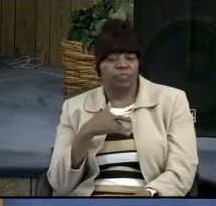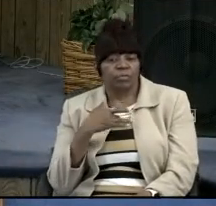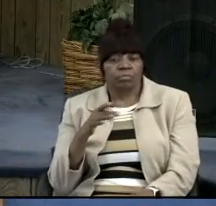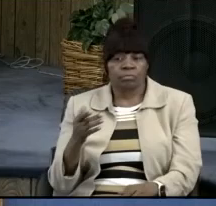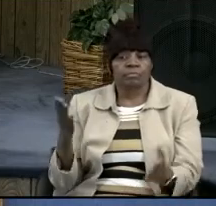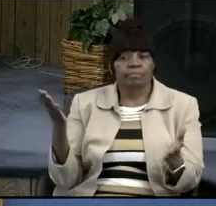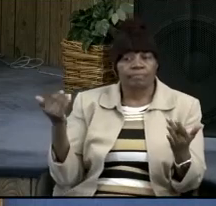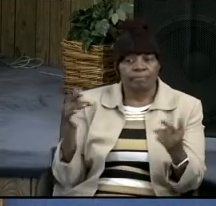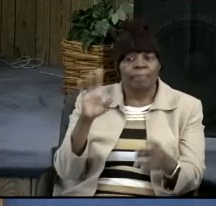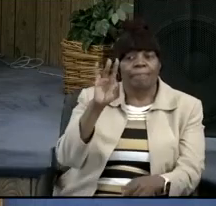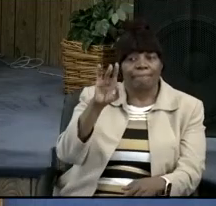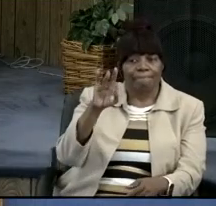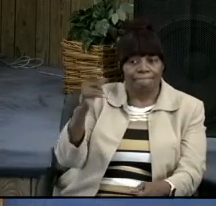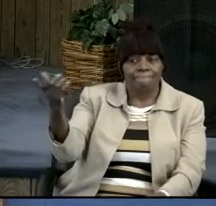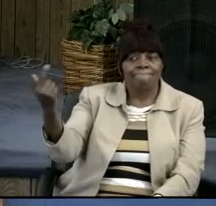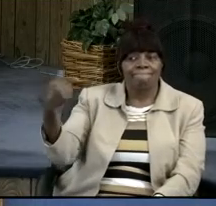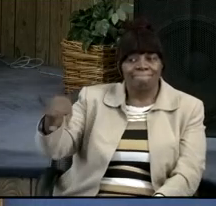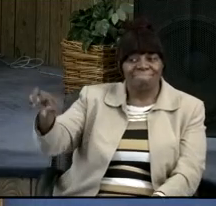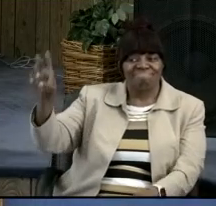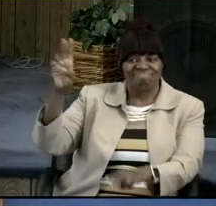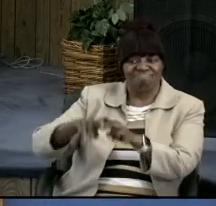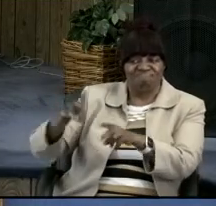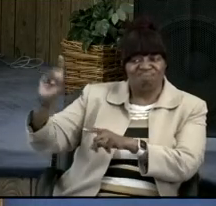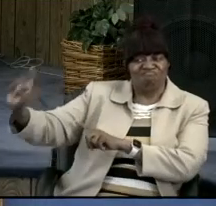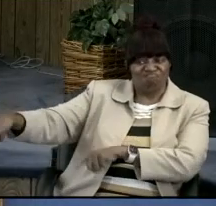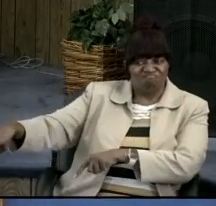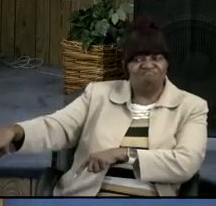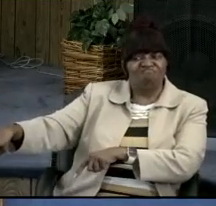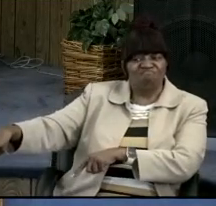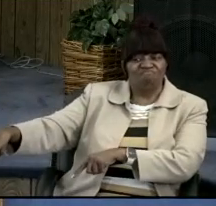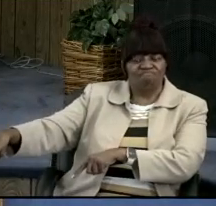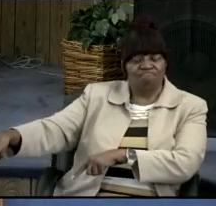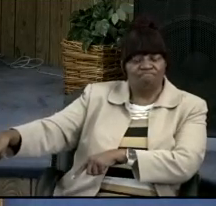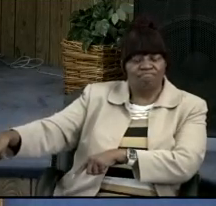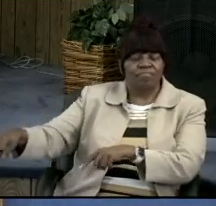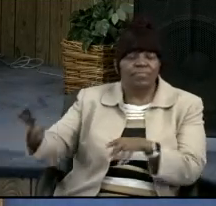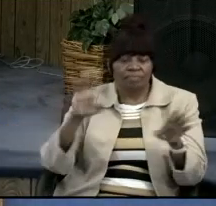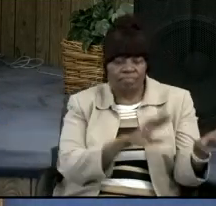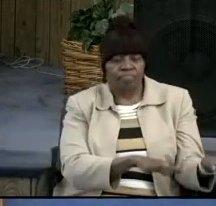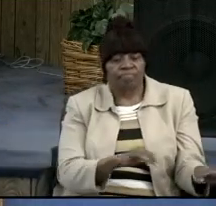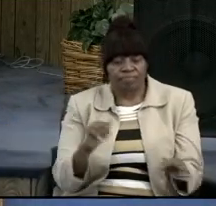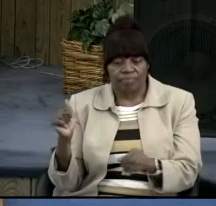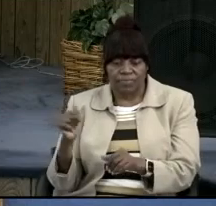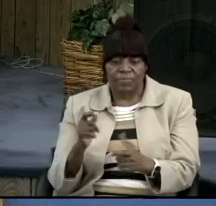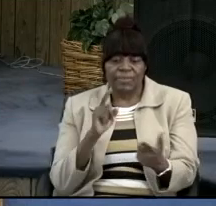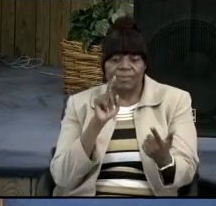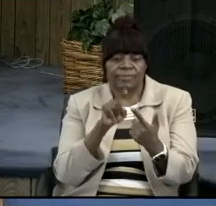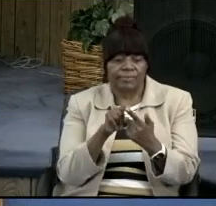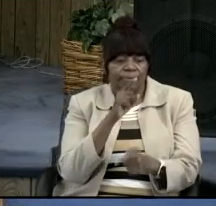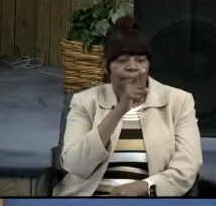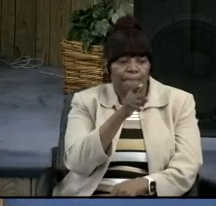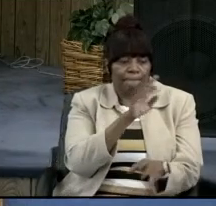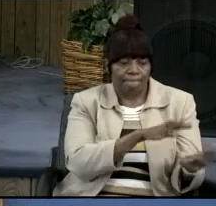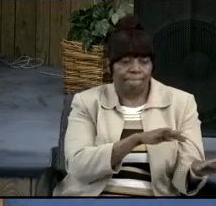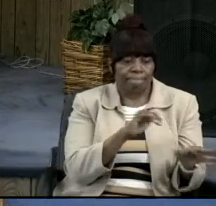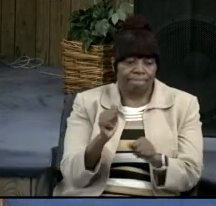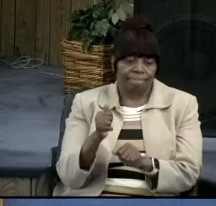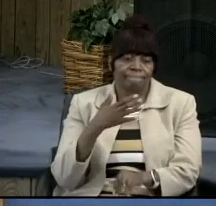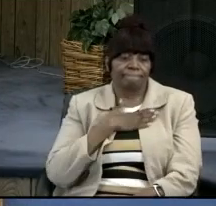No, you 18, but you're going to be sitting right next to me until you leave my house.